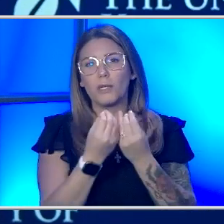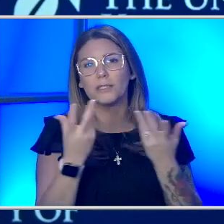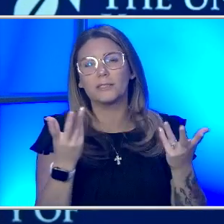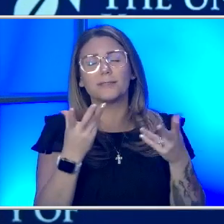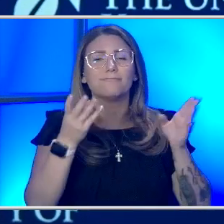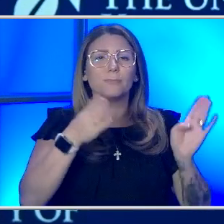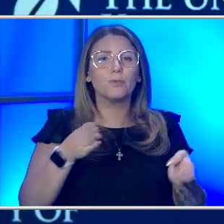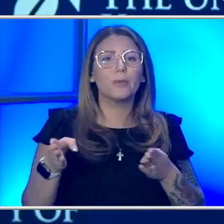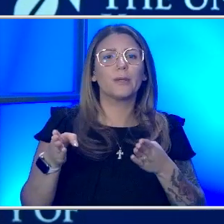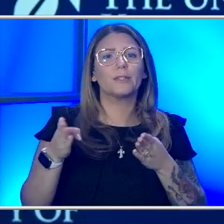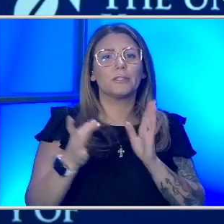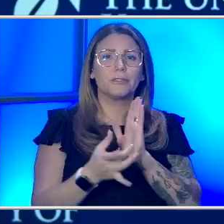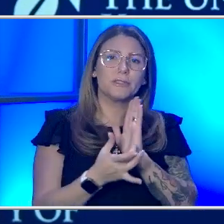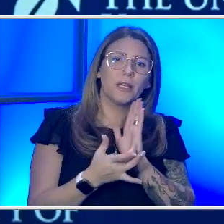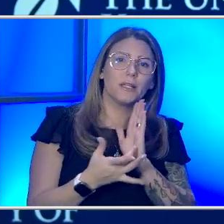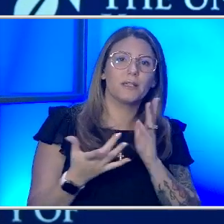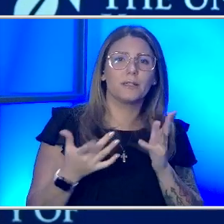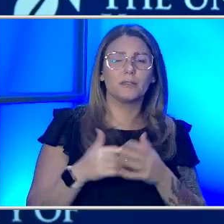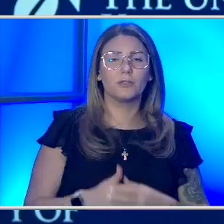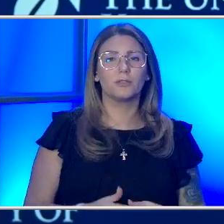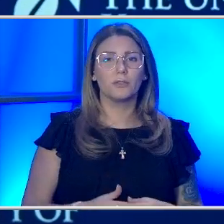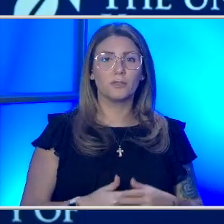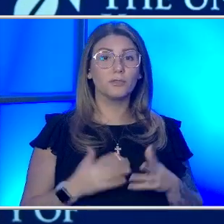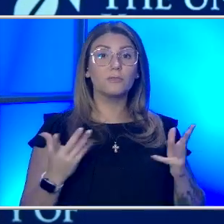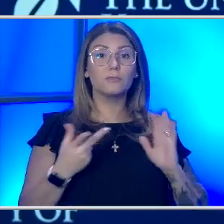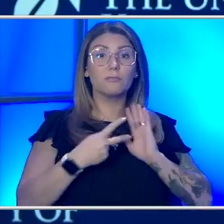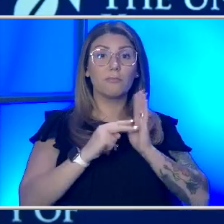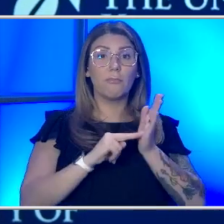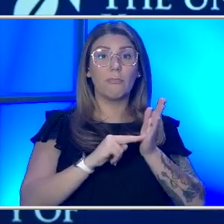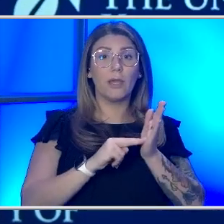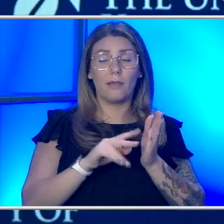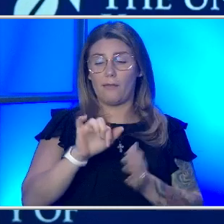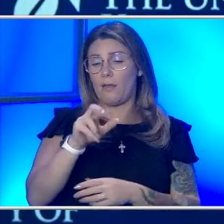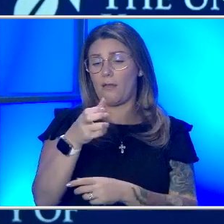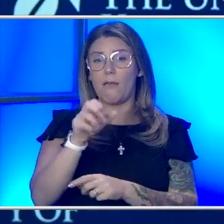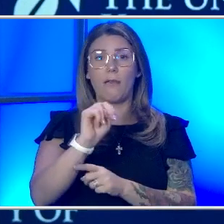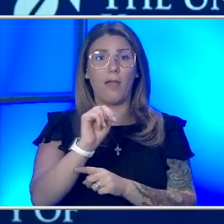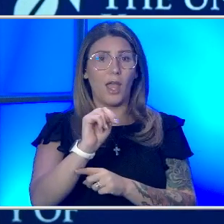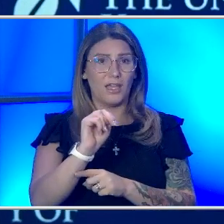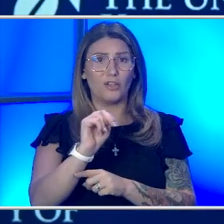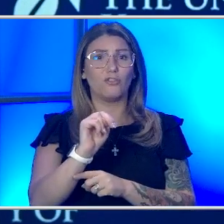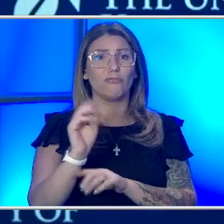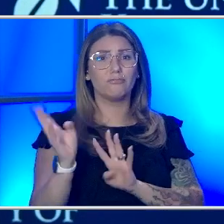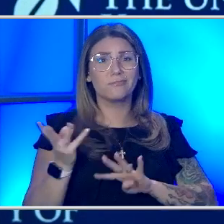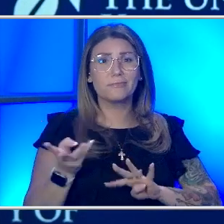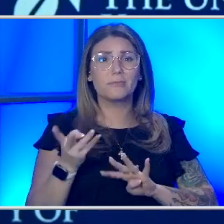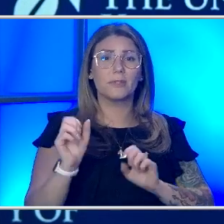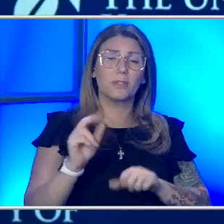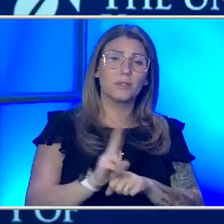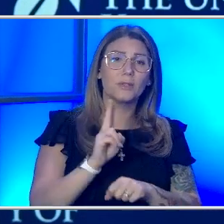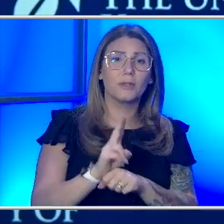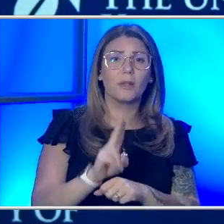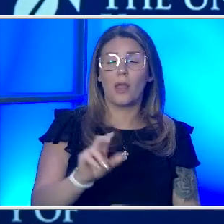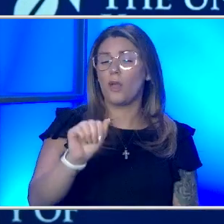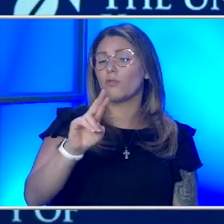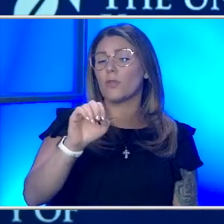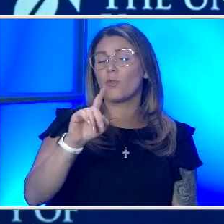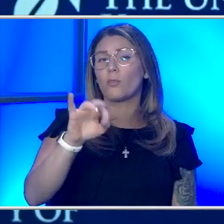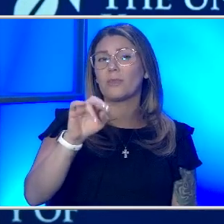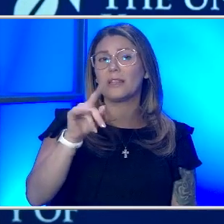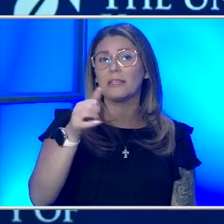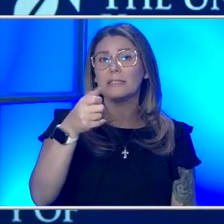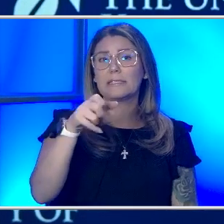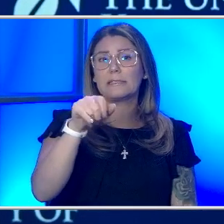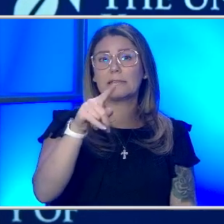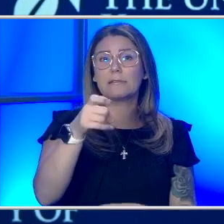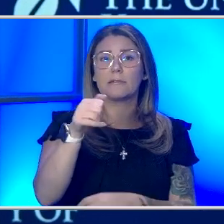little bit. And so what I mean by that, as was mentioned, iron infusions, you can use something called erythropoietin, which is usually normally made